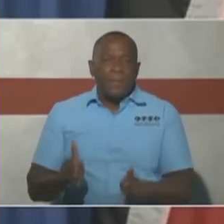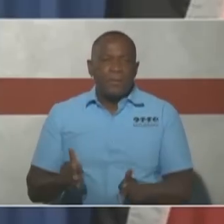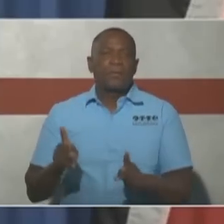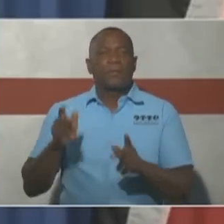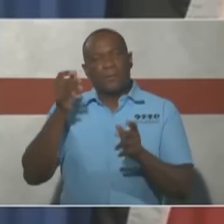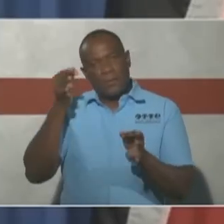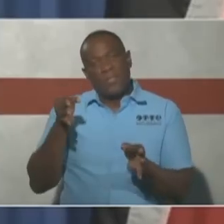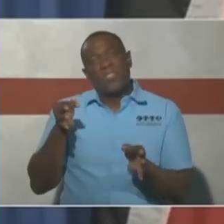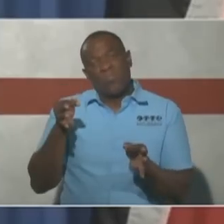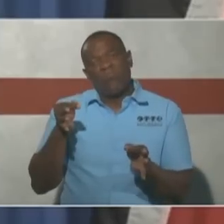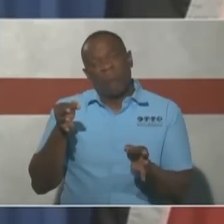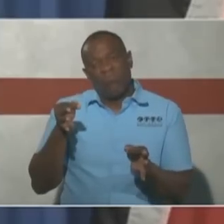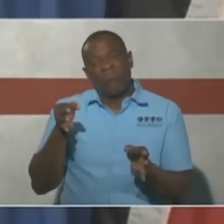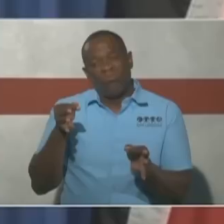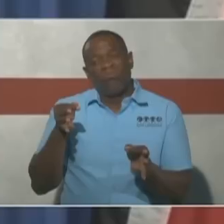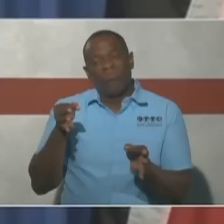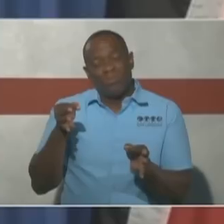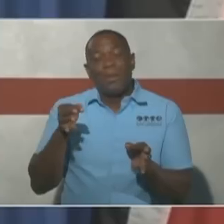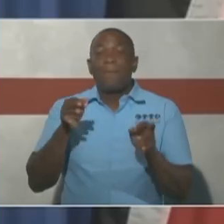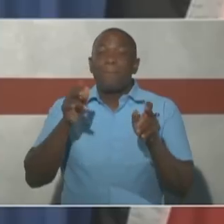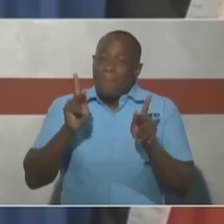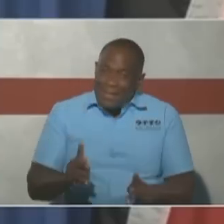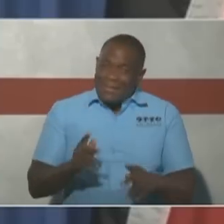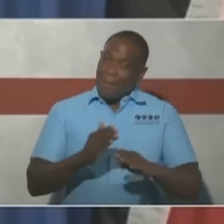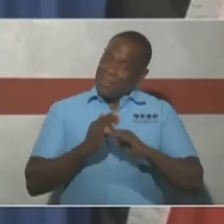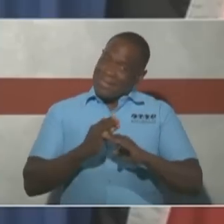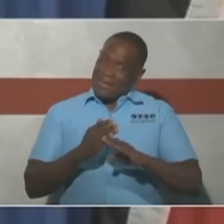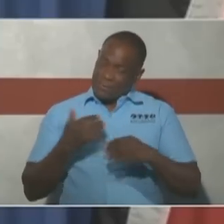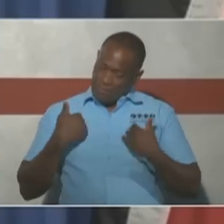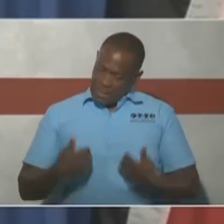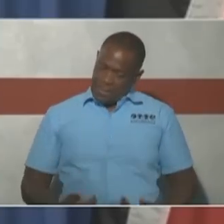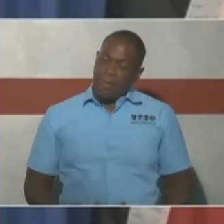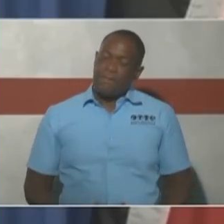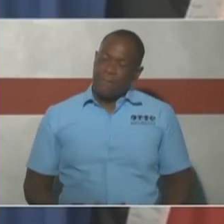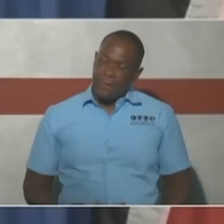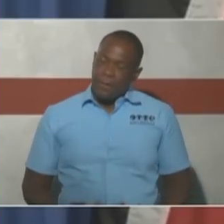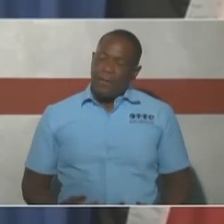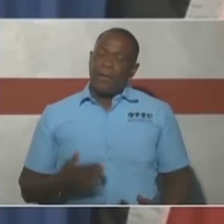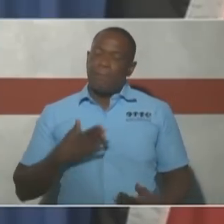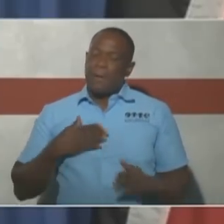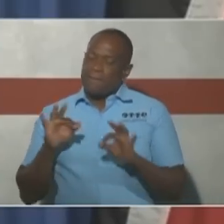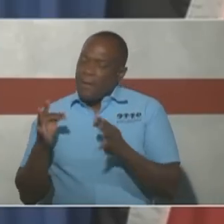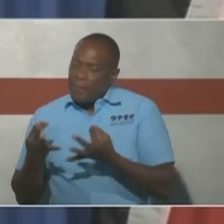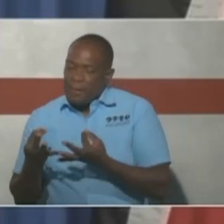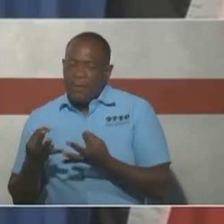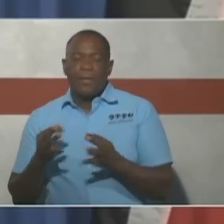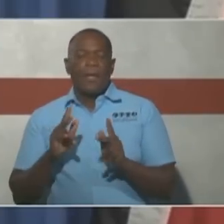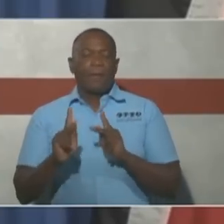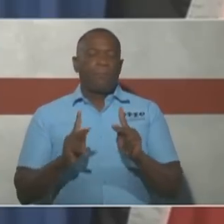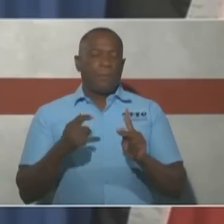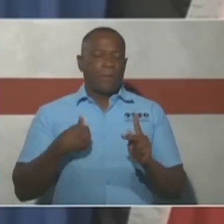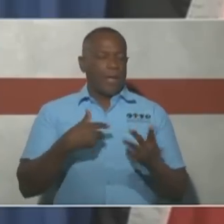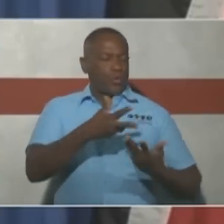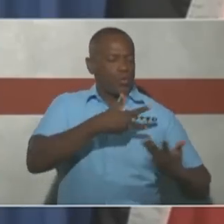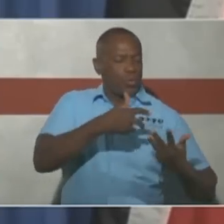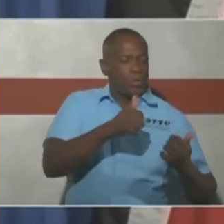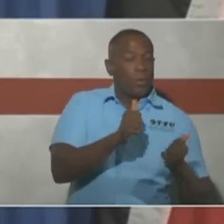in 2022, January going into February, we are managing COVID